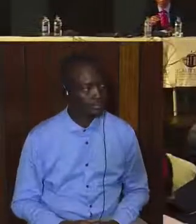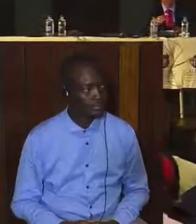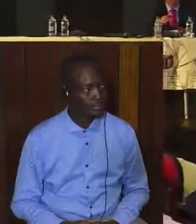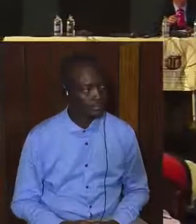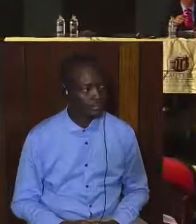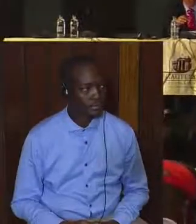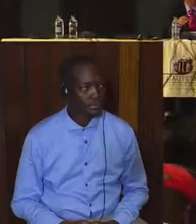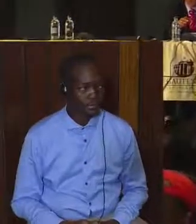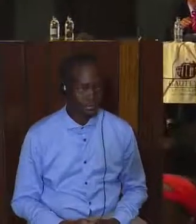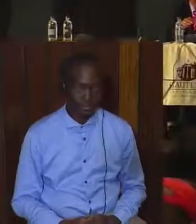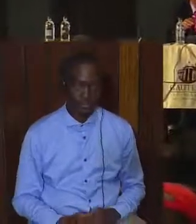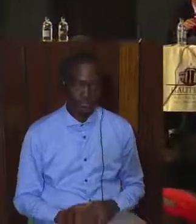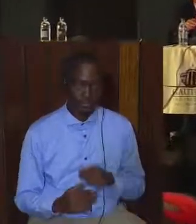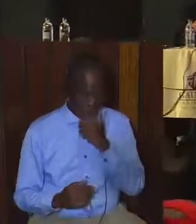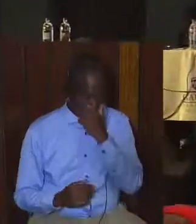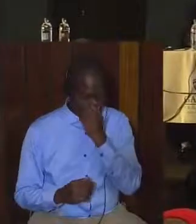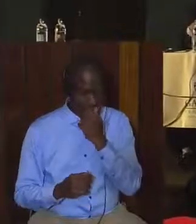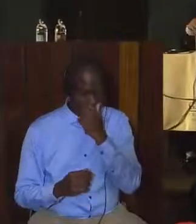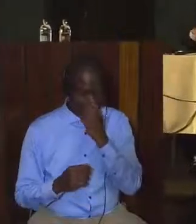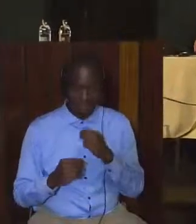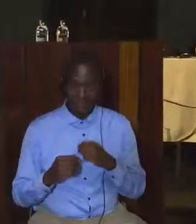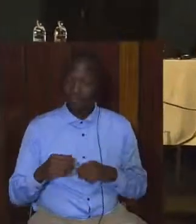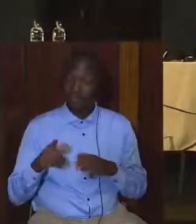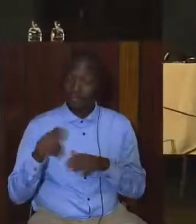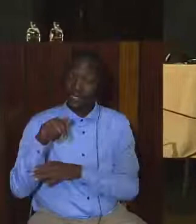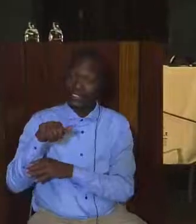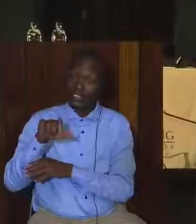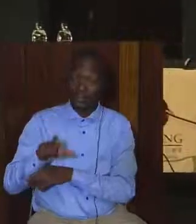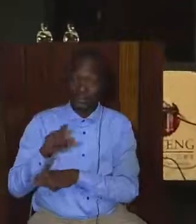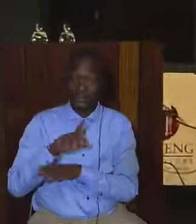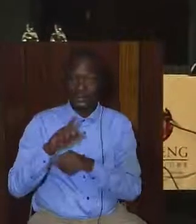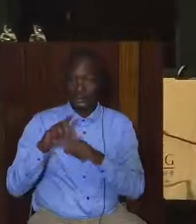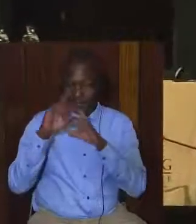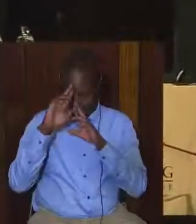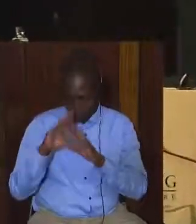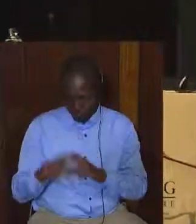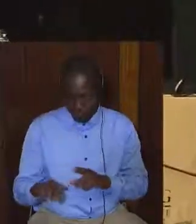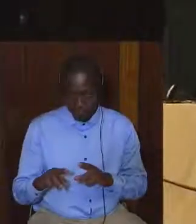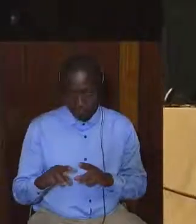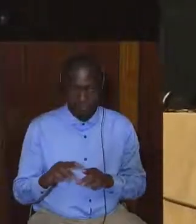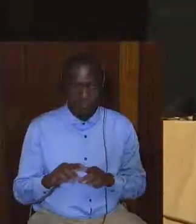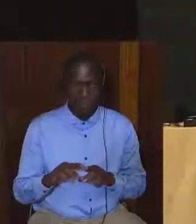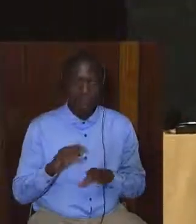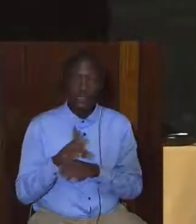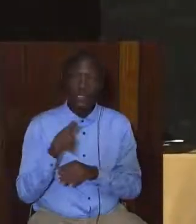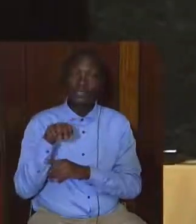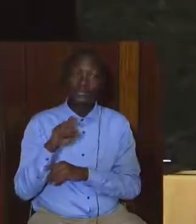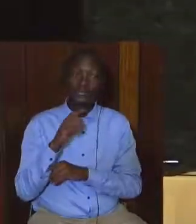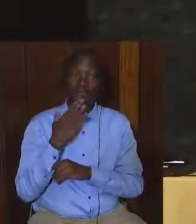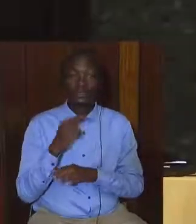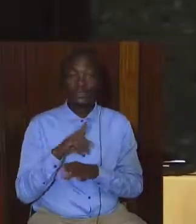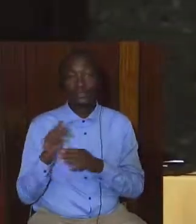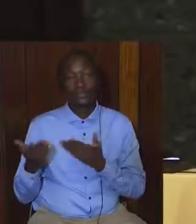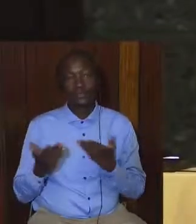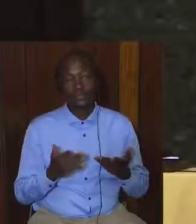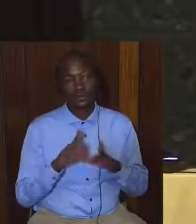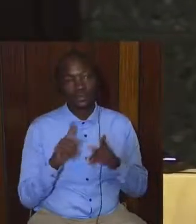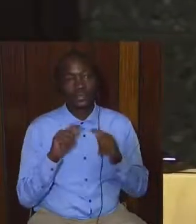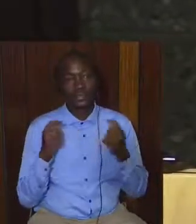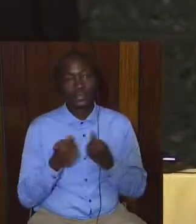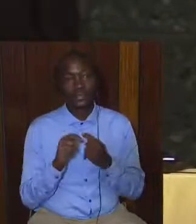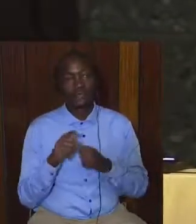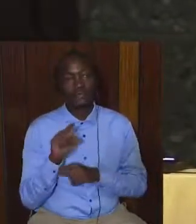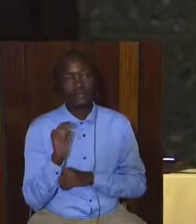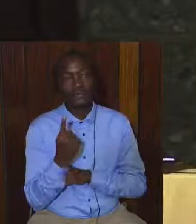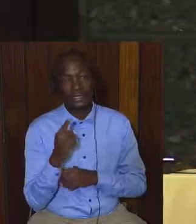Honourable Chairperson, thank you very much, and good morning to all the members. Chairperson, with your indulgence, let me introduce the team